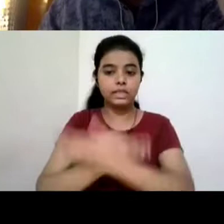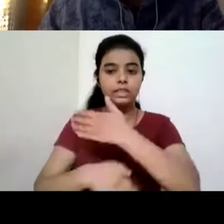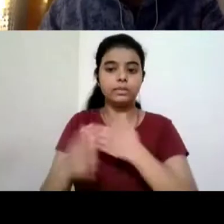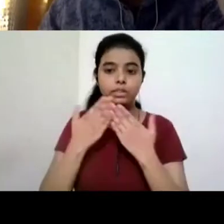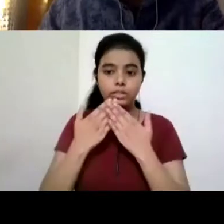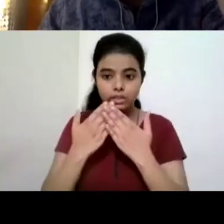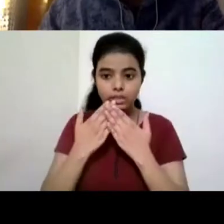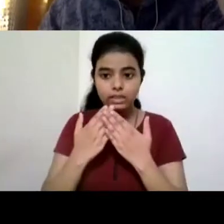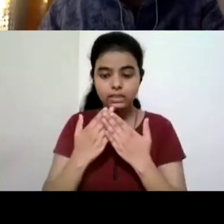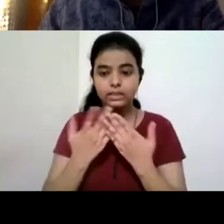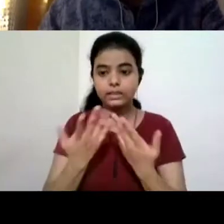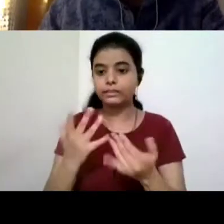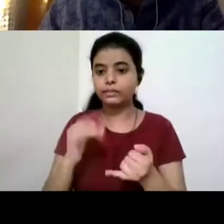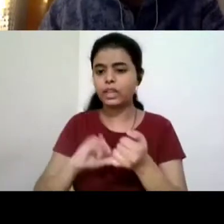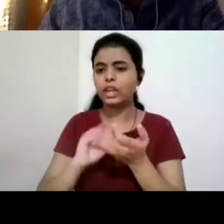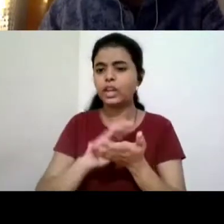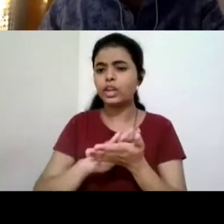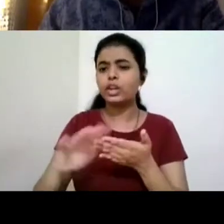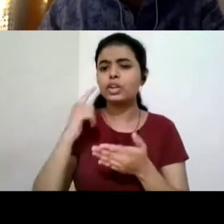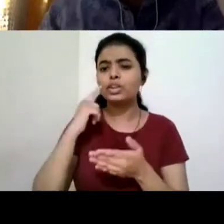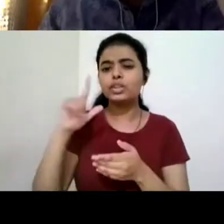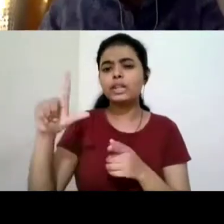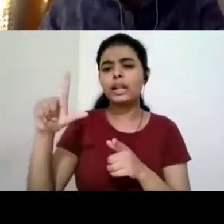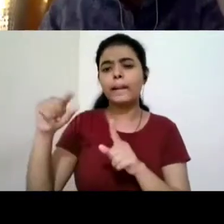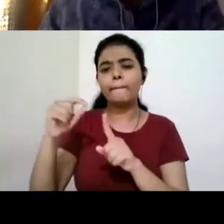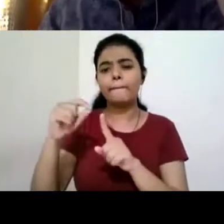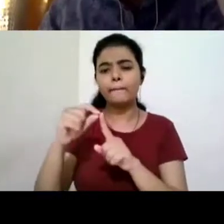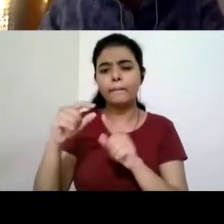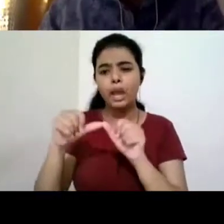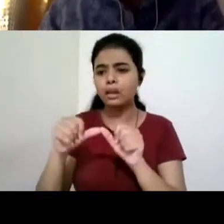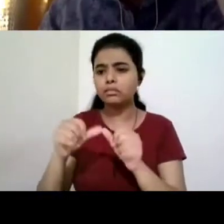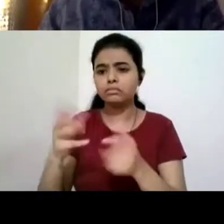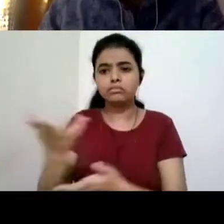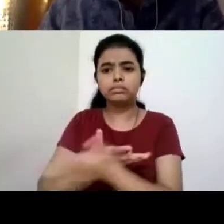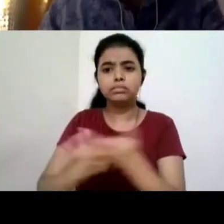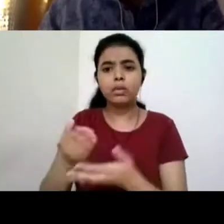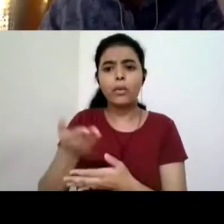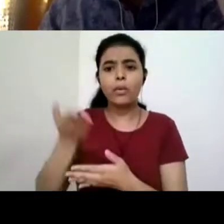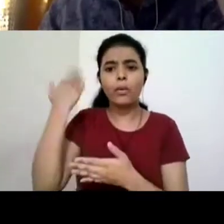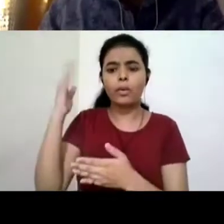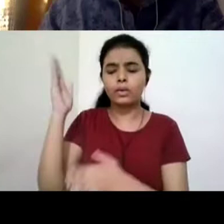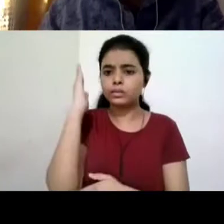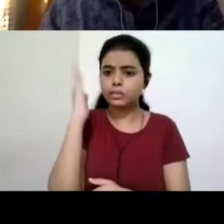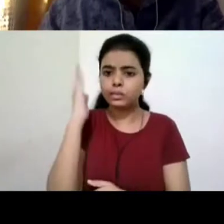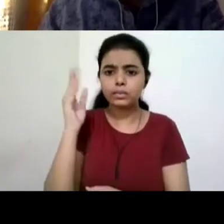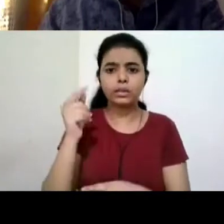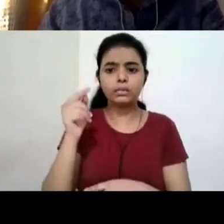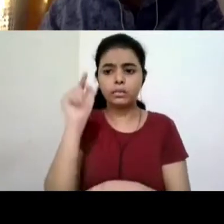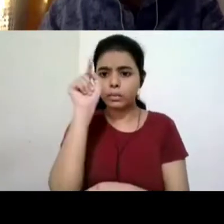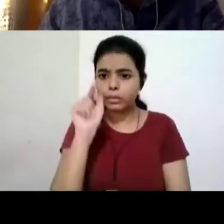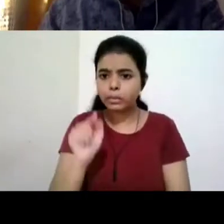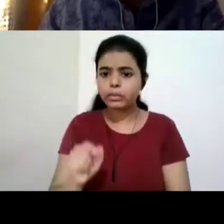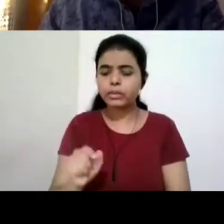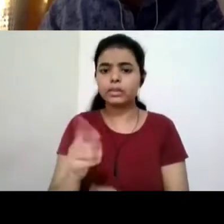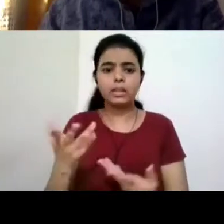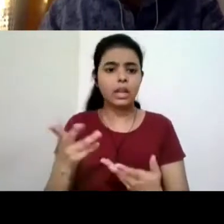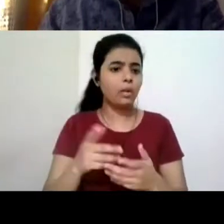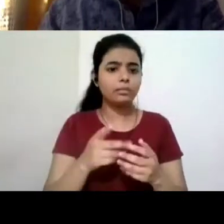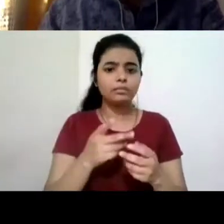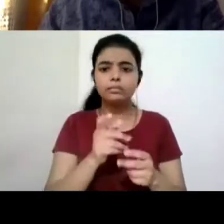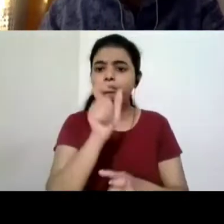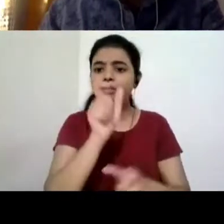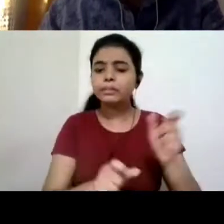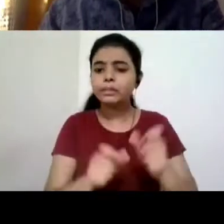and Shilpa Anand has been in her discussion group, been raising this issue of how different people, you know, how